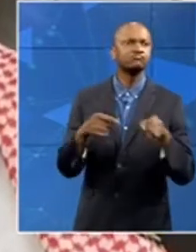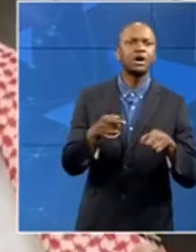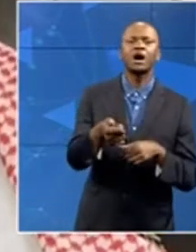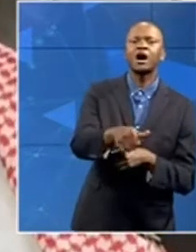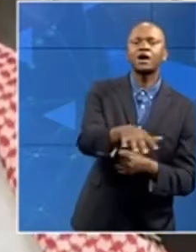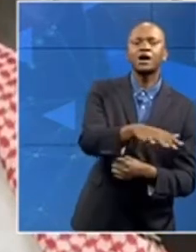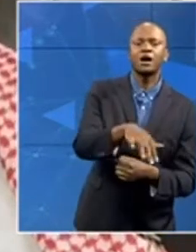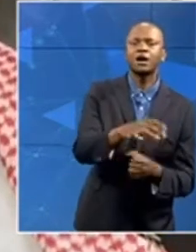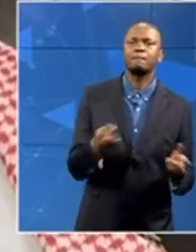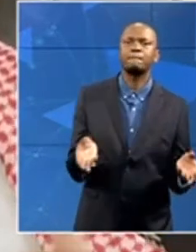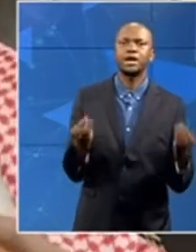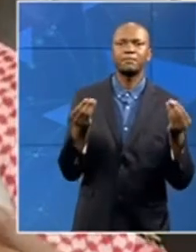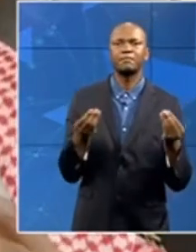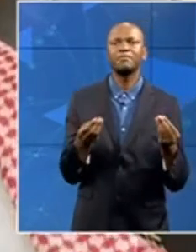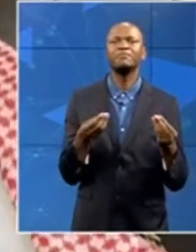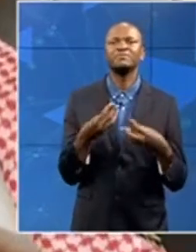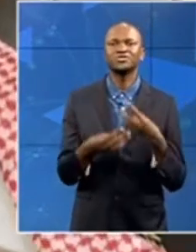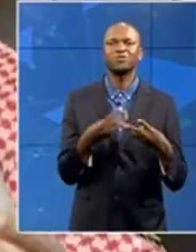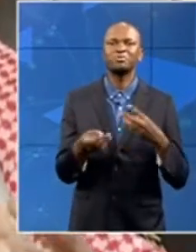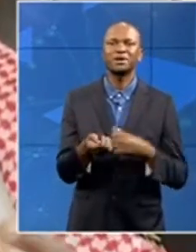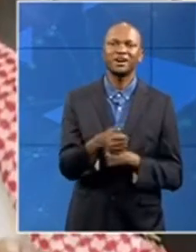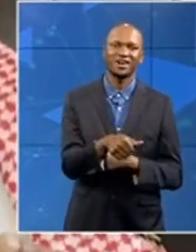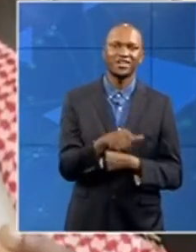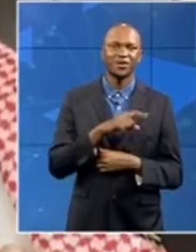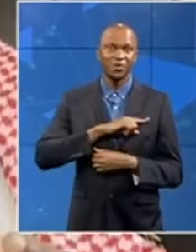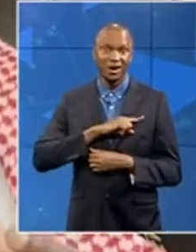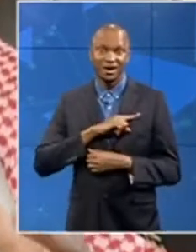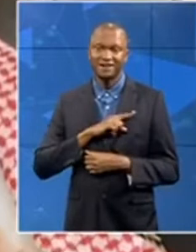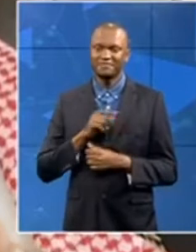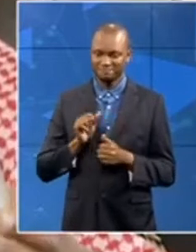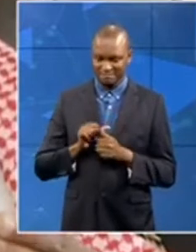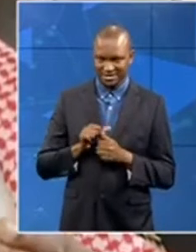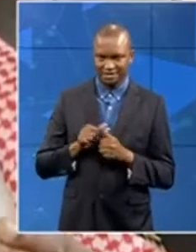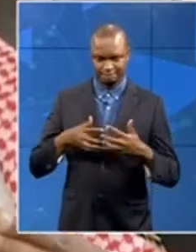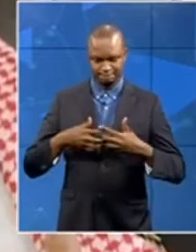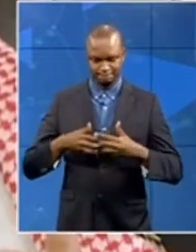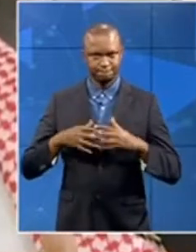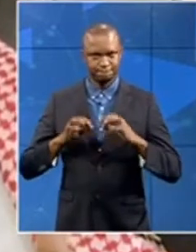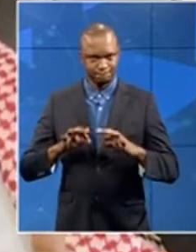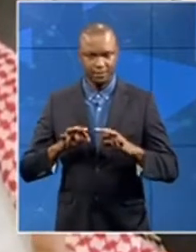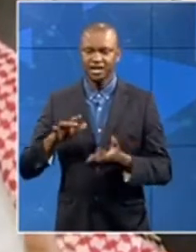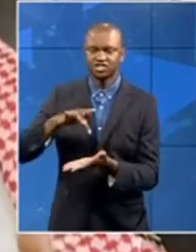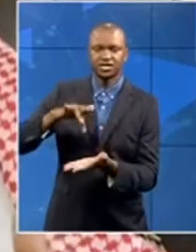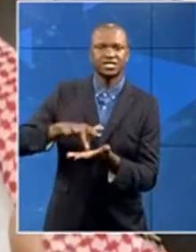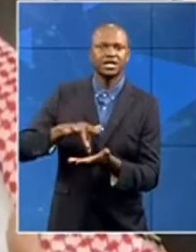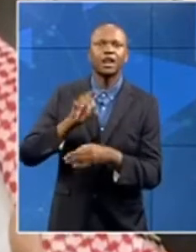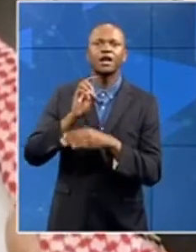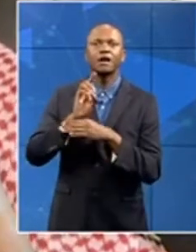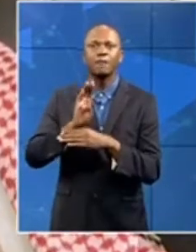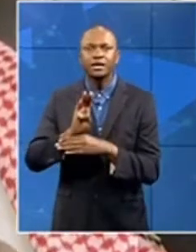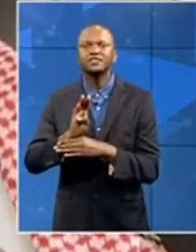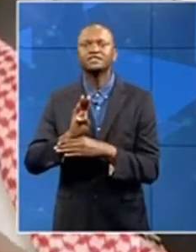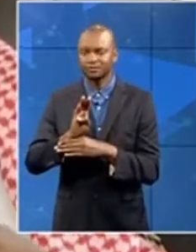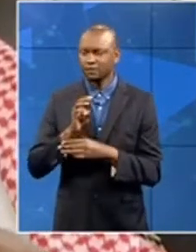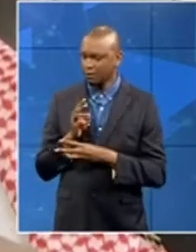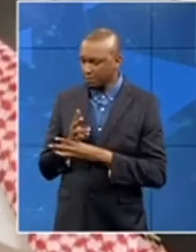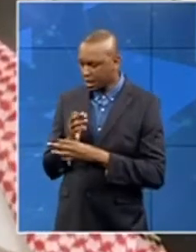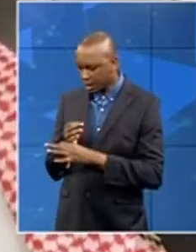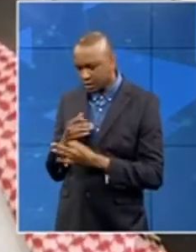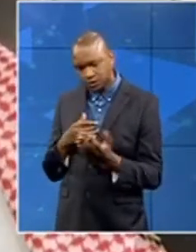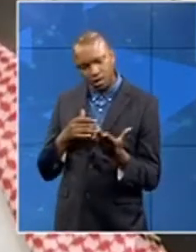into your home. But if we can have a central database where parents can actually have a look at that and see that, this